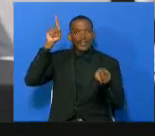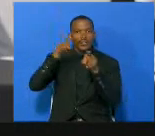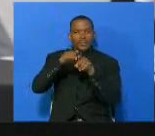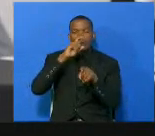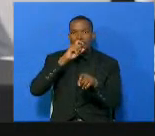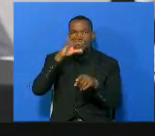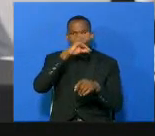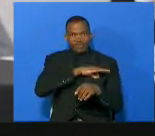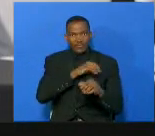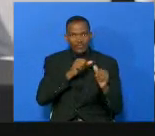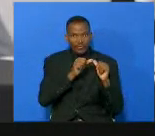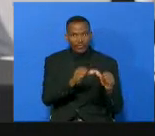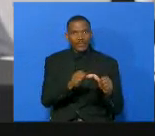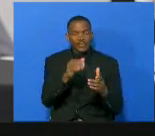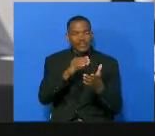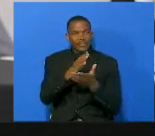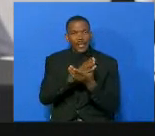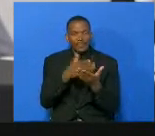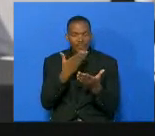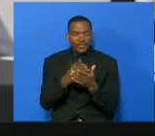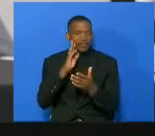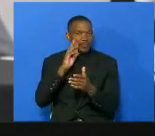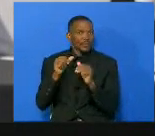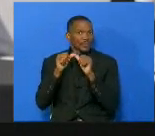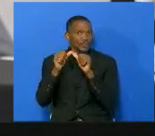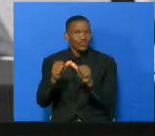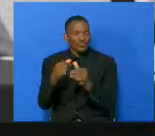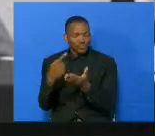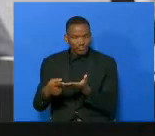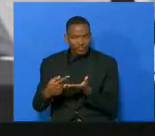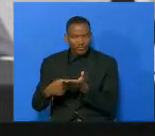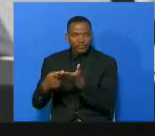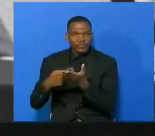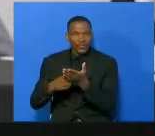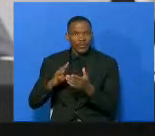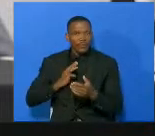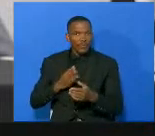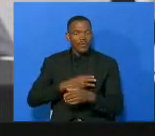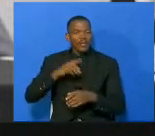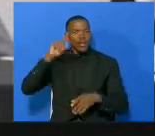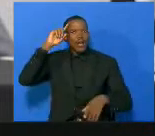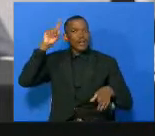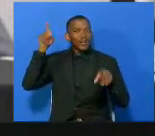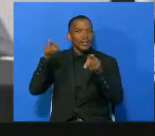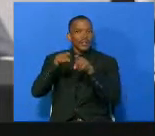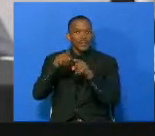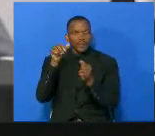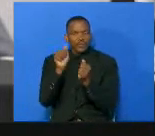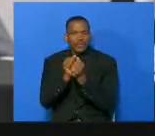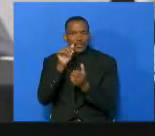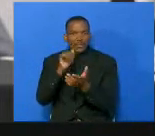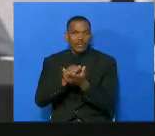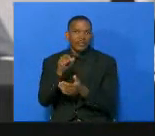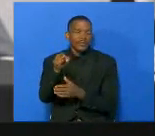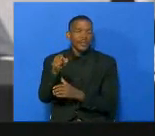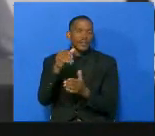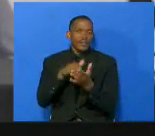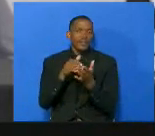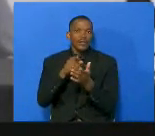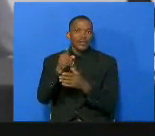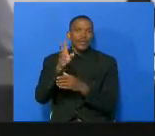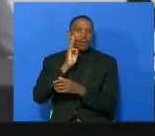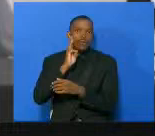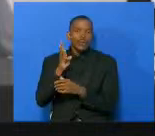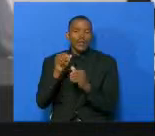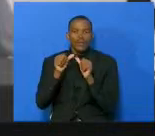tsene tse dingwe di tla tsona di buiwa re amogela seo commanded giver gore re tla tsamaya